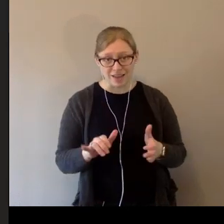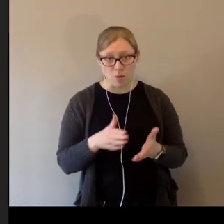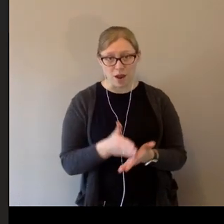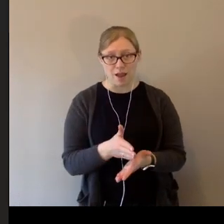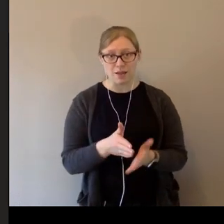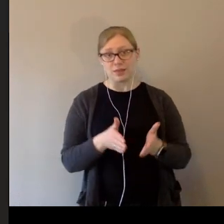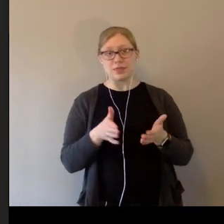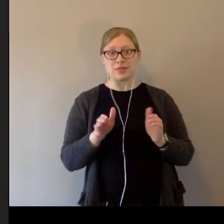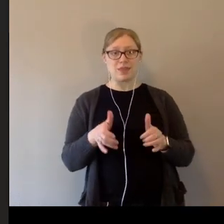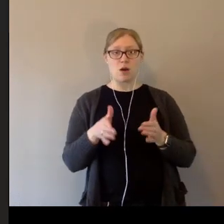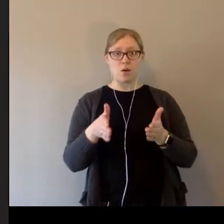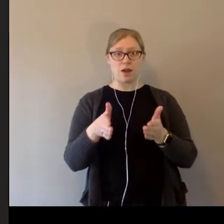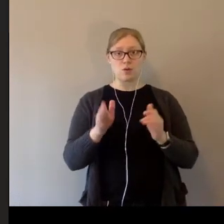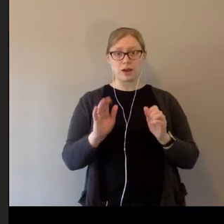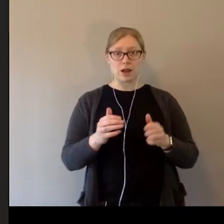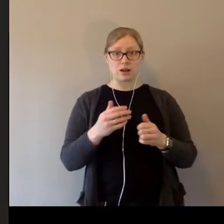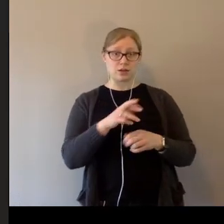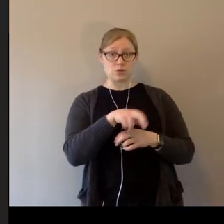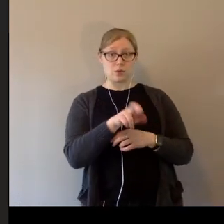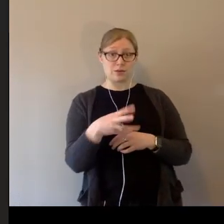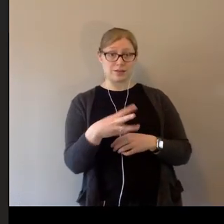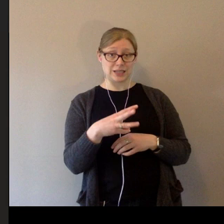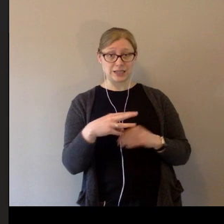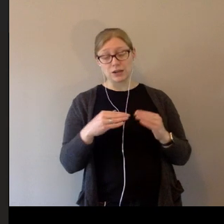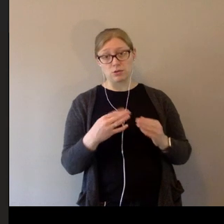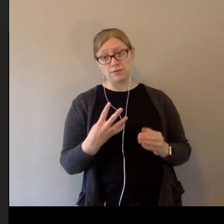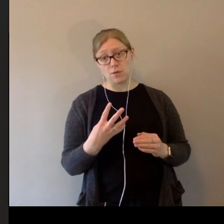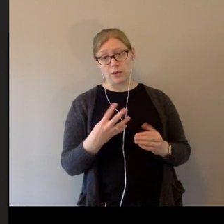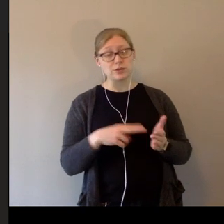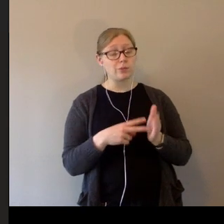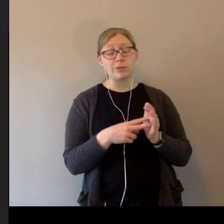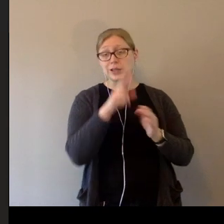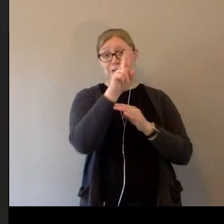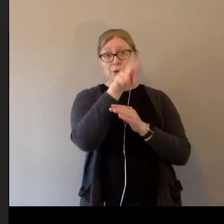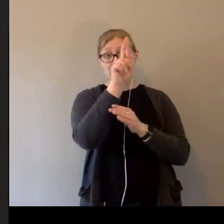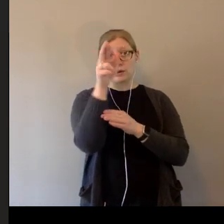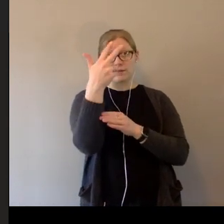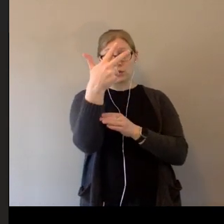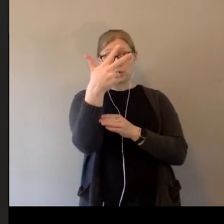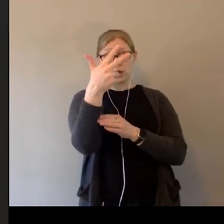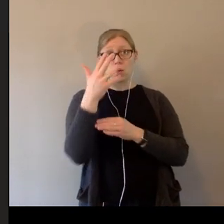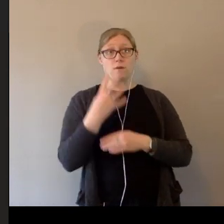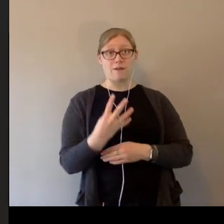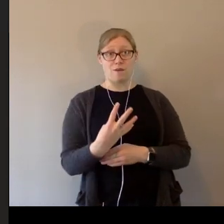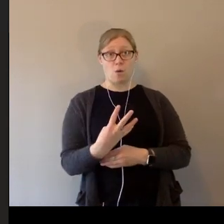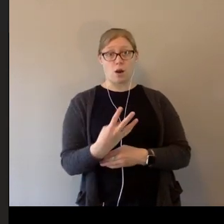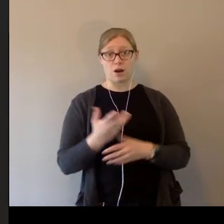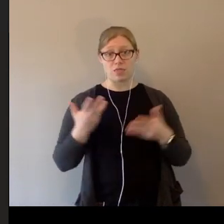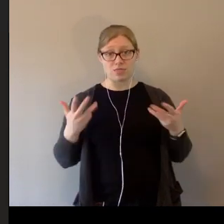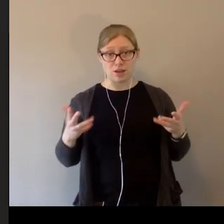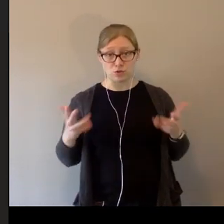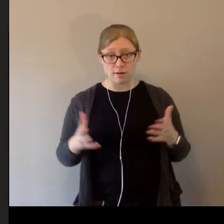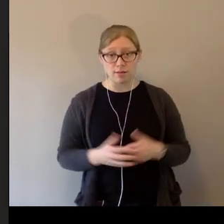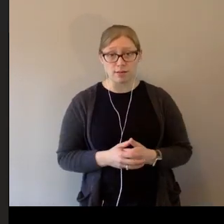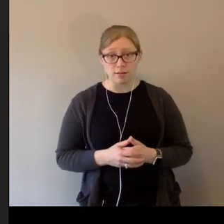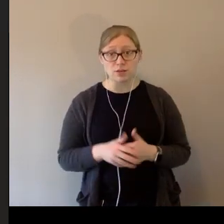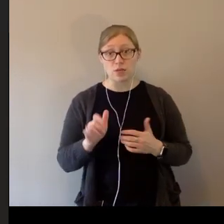so the square root of 16 is 4. So this is just the square root of 3 over 4. And that would be our